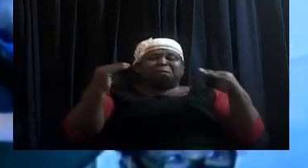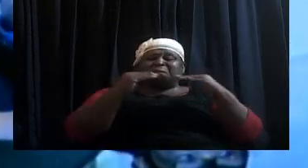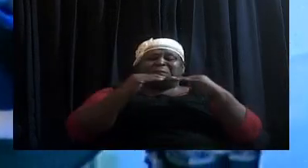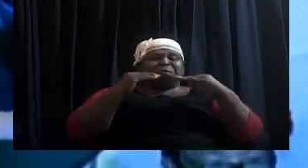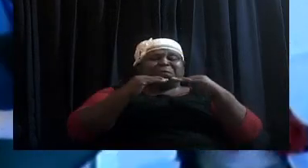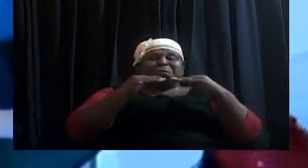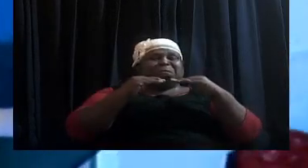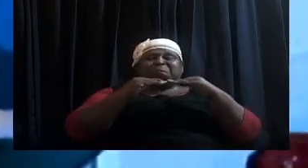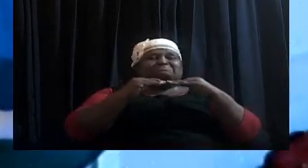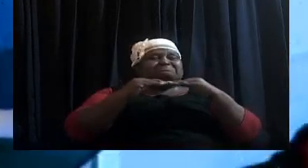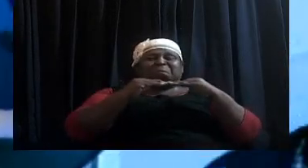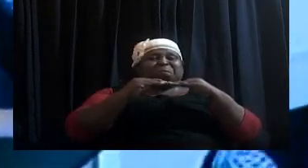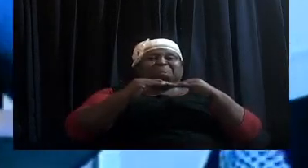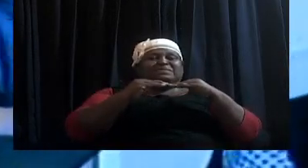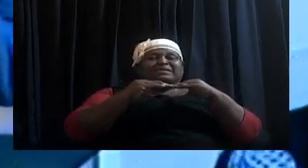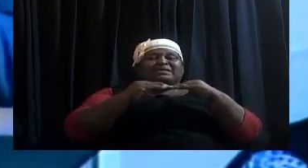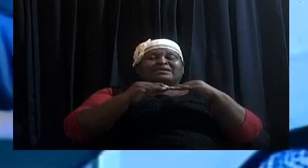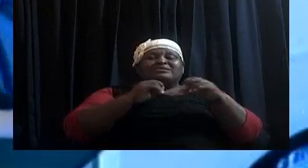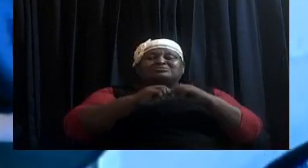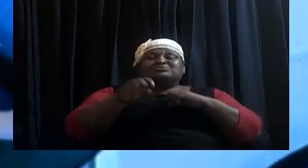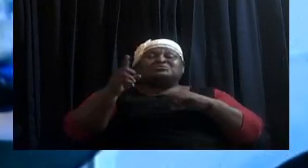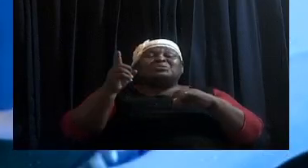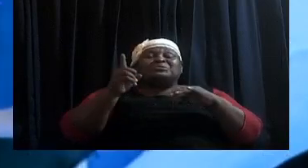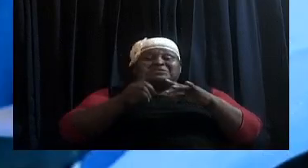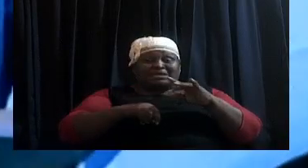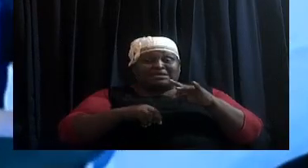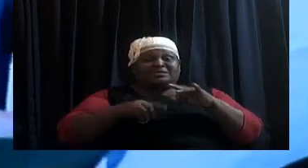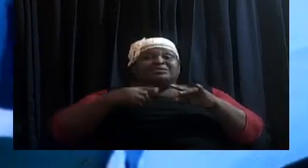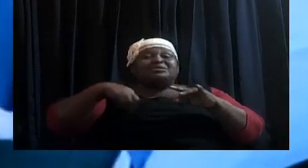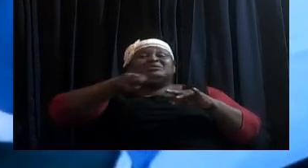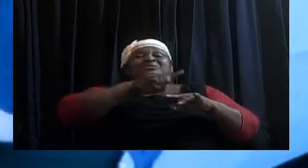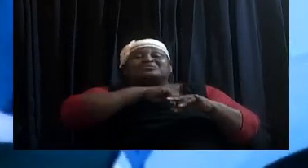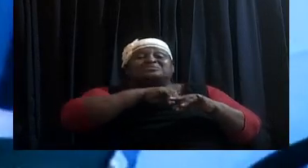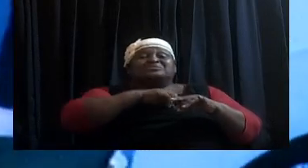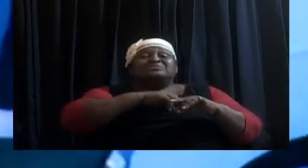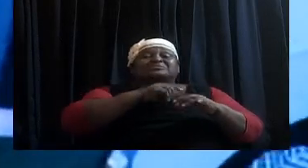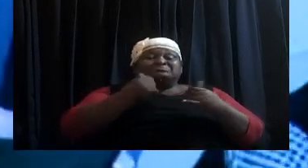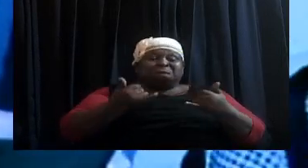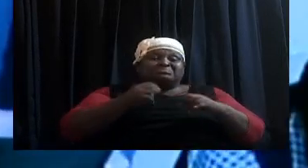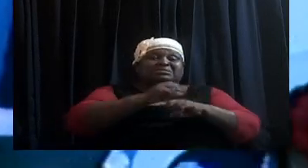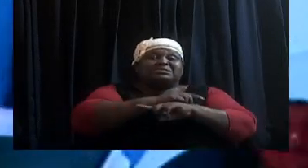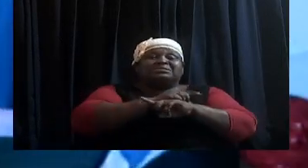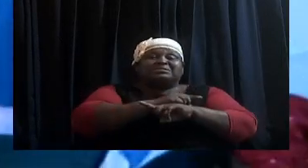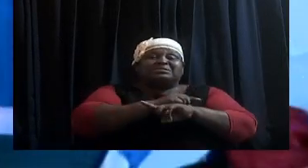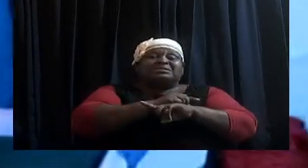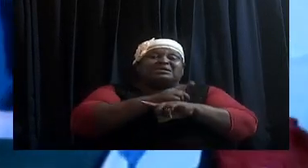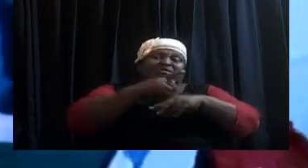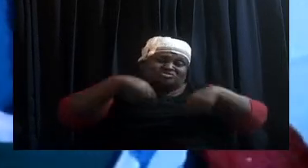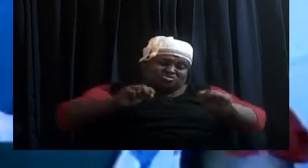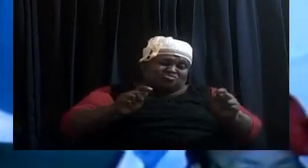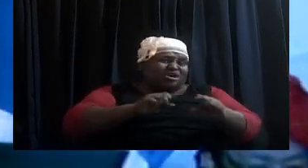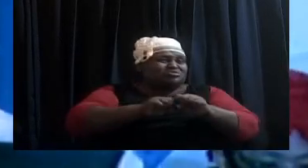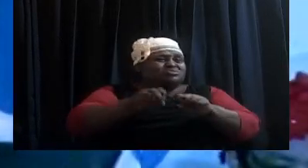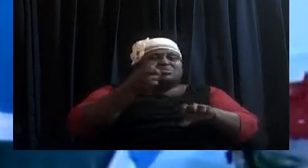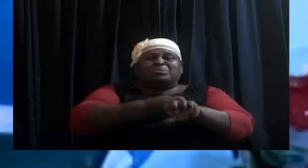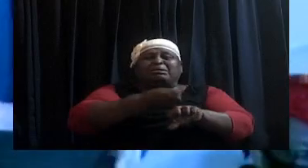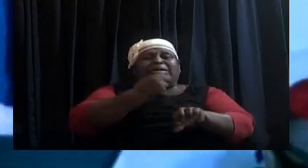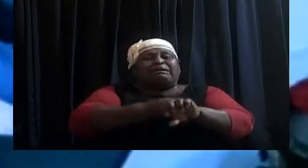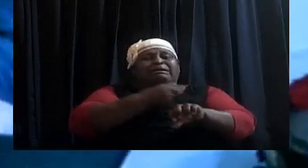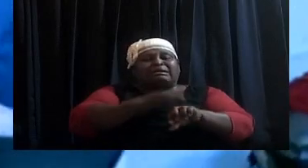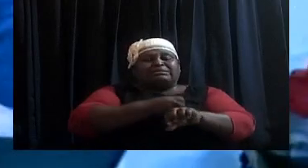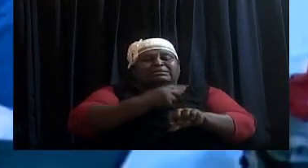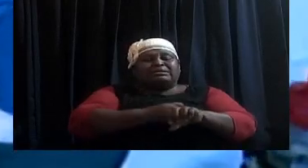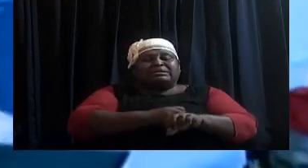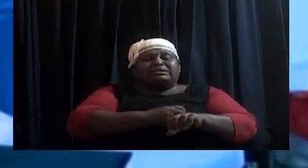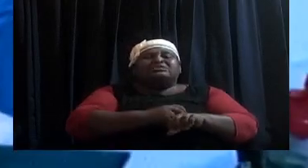name, Jesus. And so then, we are today, instead of trying so hard not to